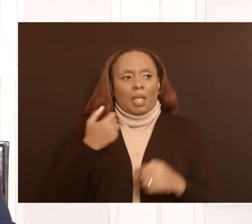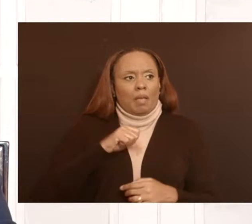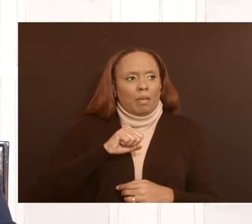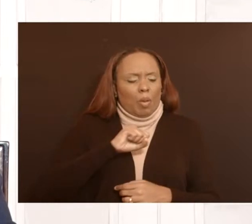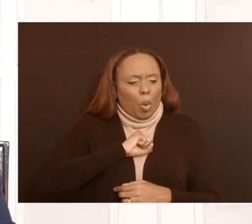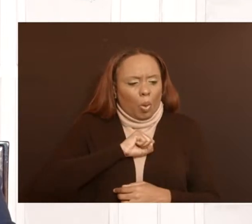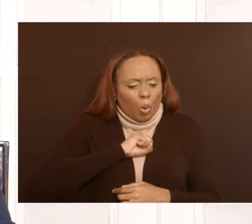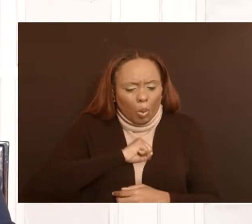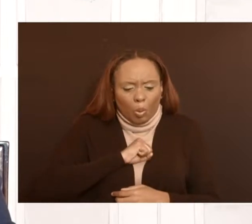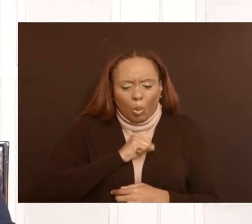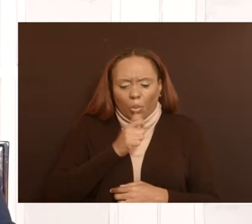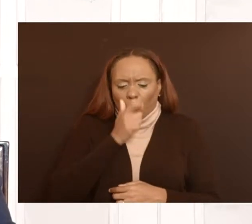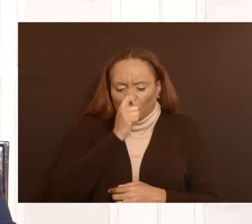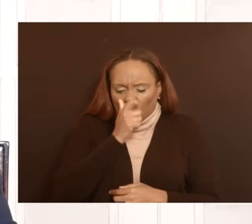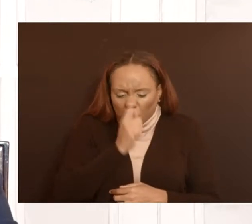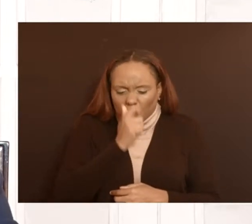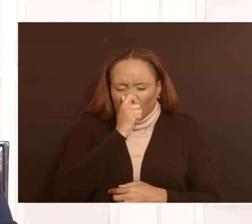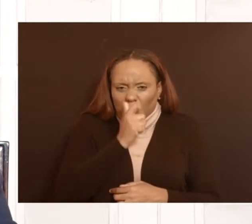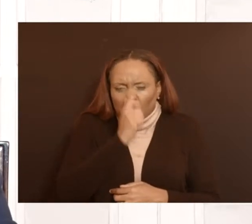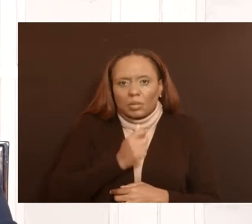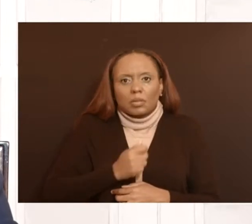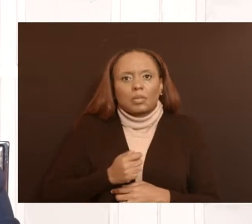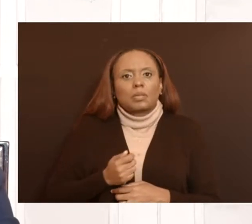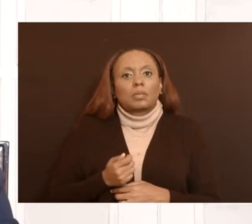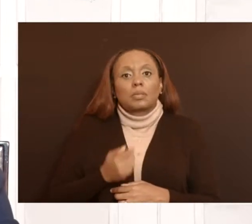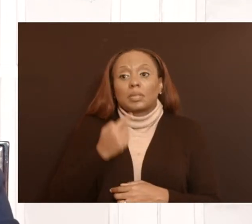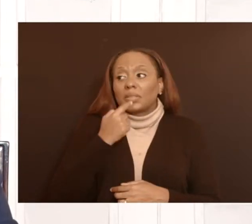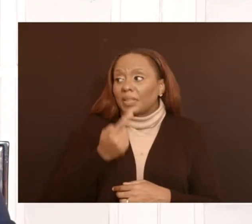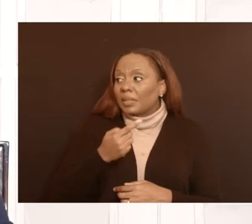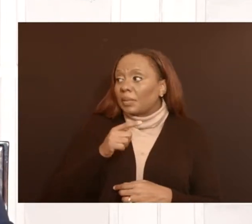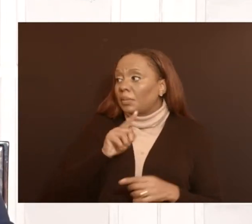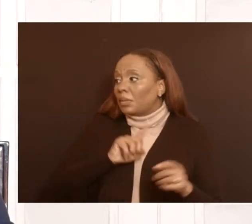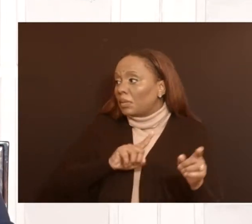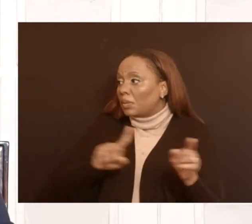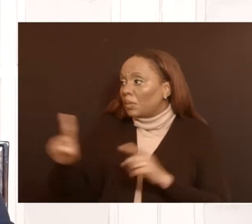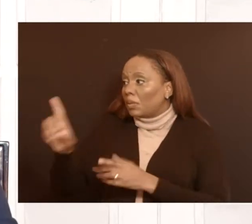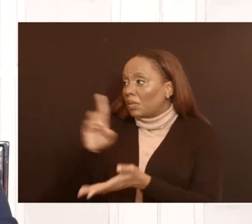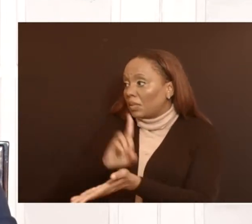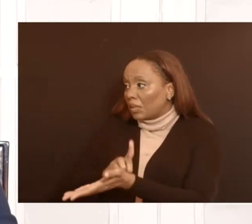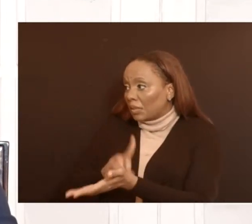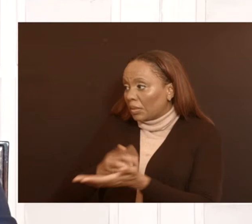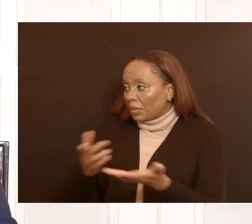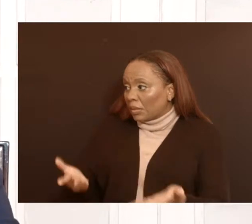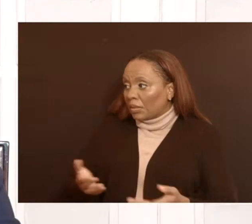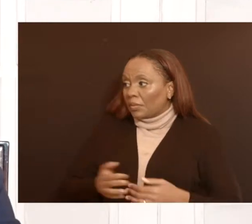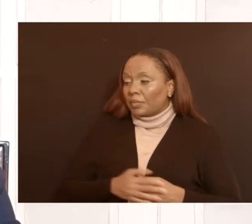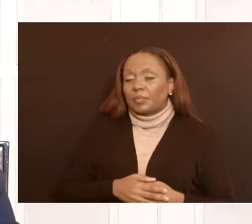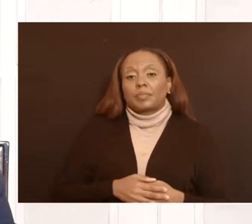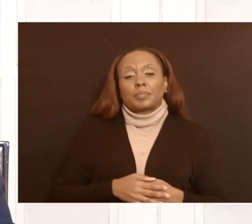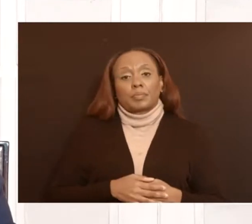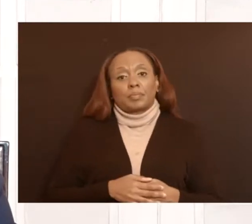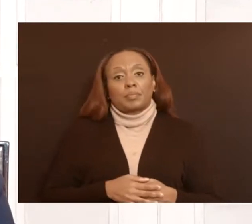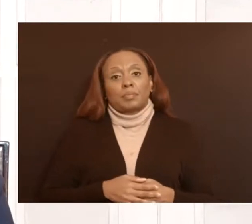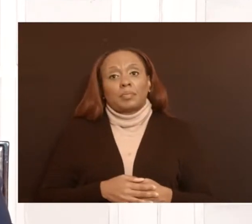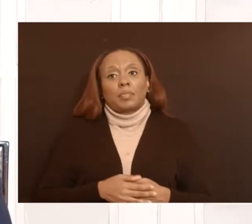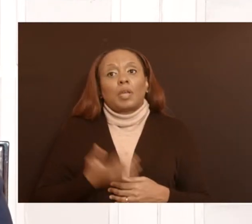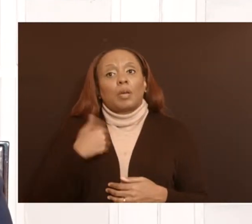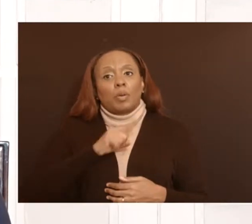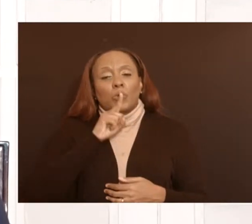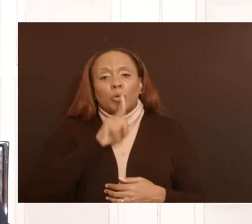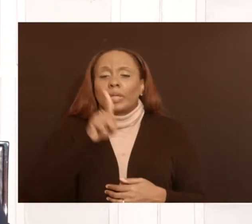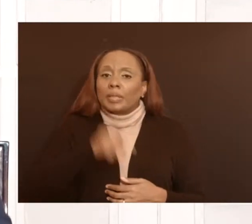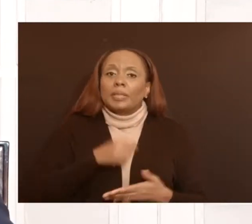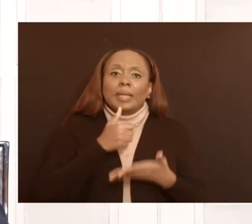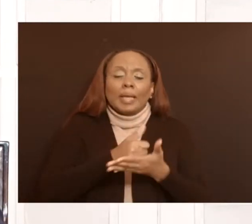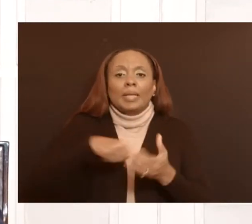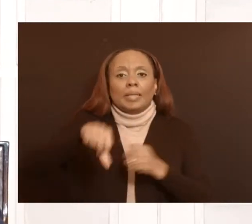tested. This is how we're going to figure out how, where we're going to be going in Barbados and the sort of extent to which we are at this particular